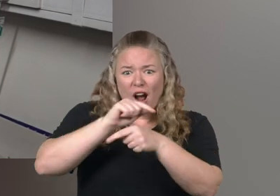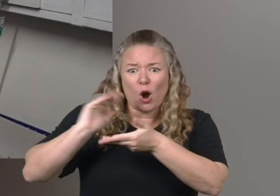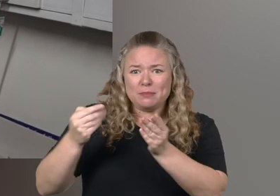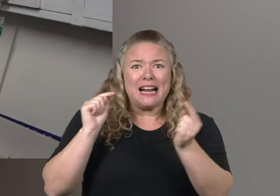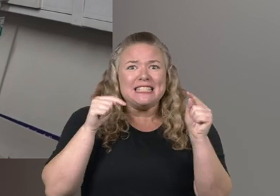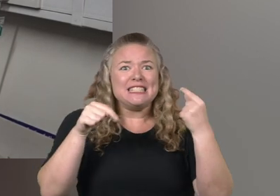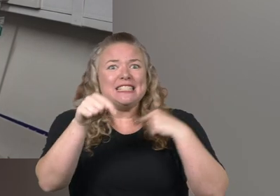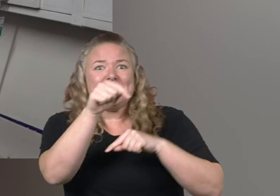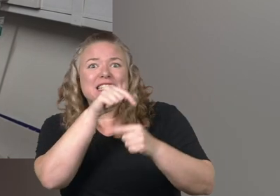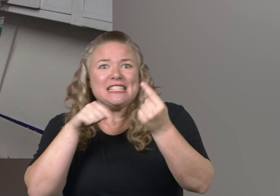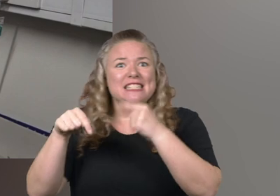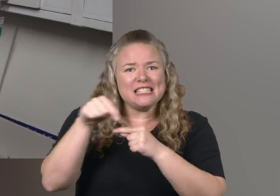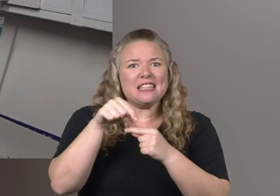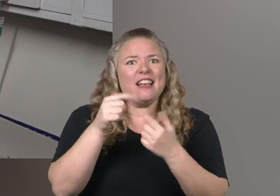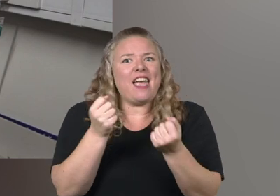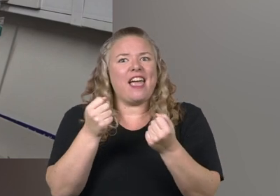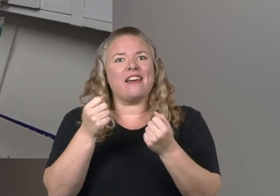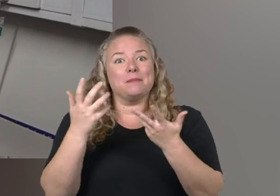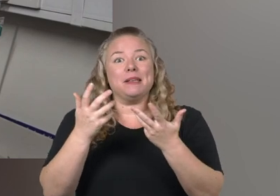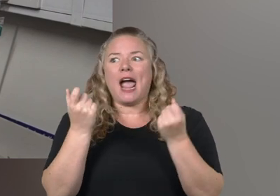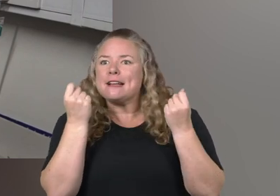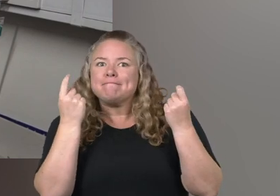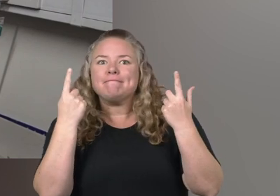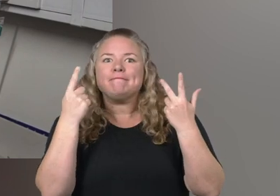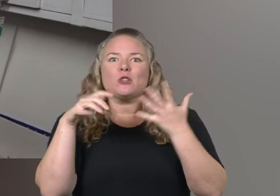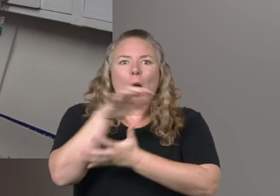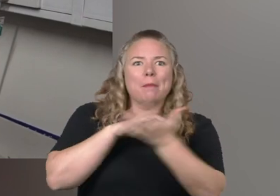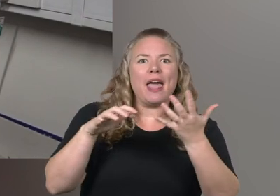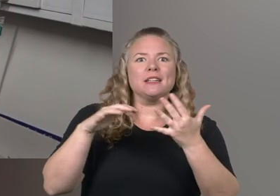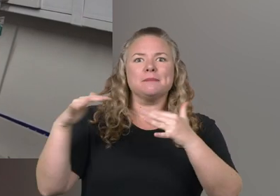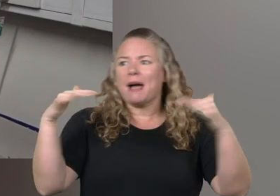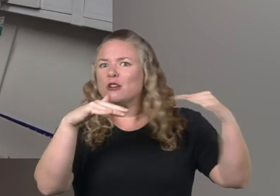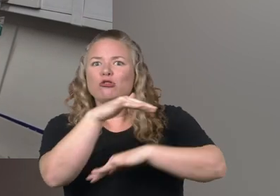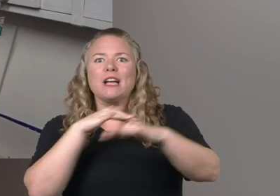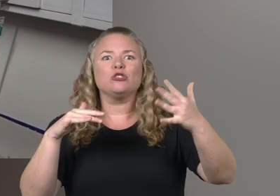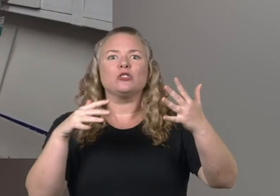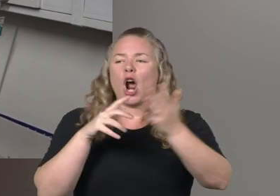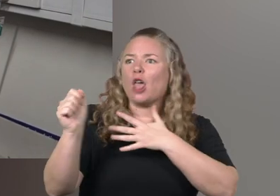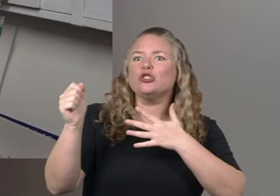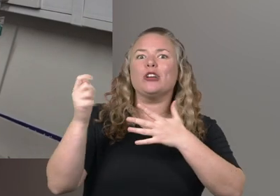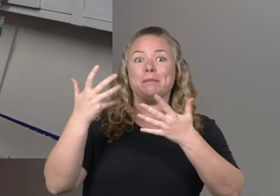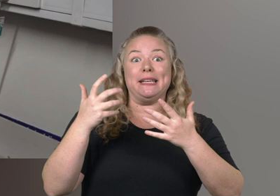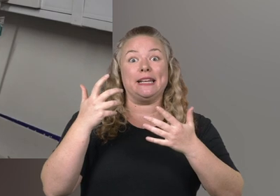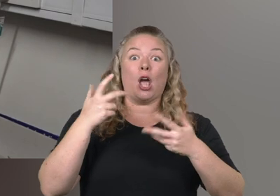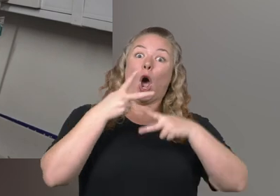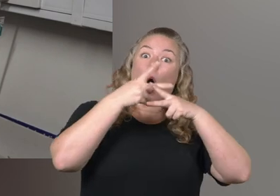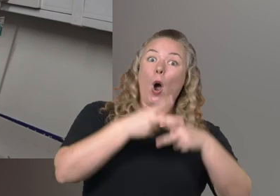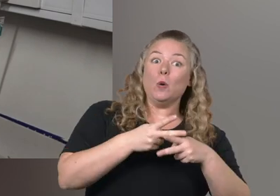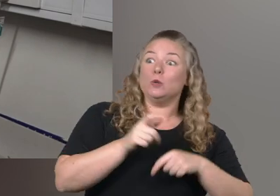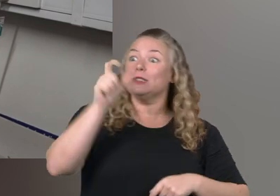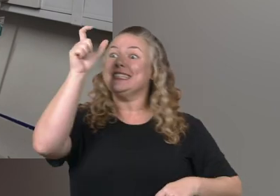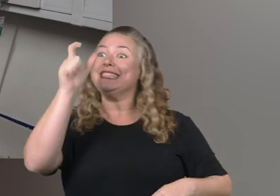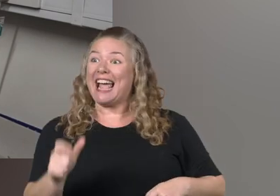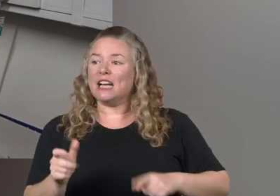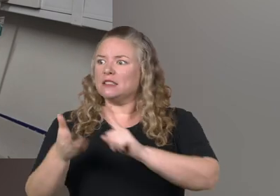such complexity and migration between nations and cultures makes clear distinctions between host and guest increasingly